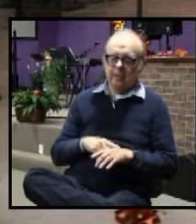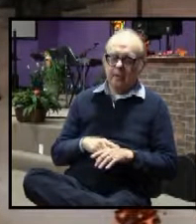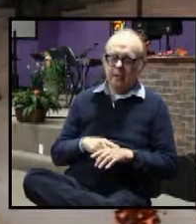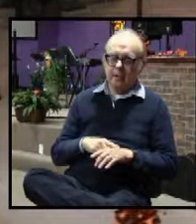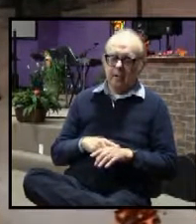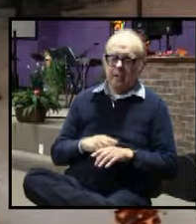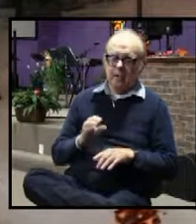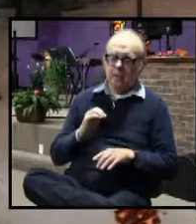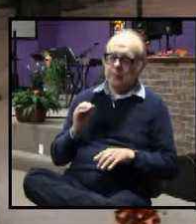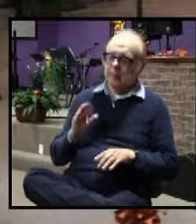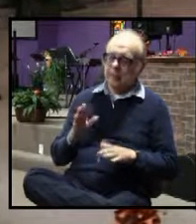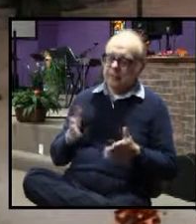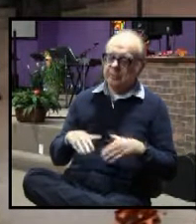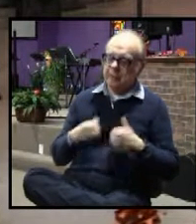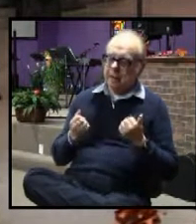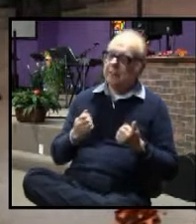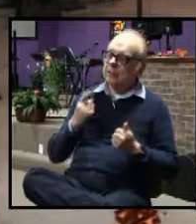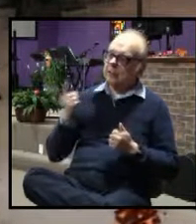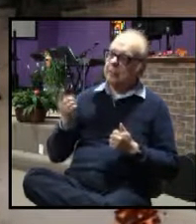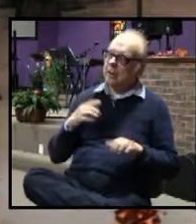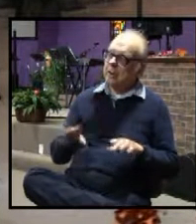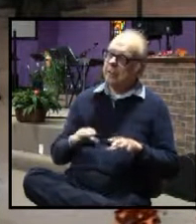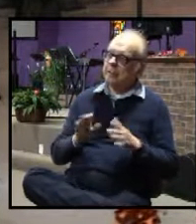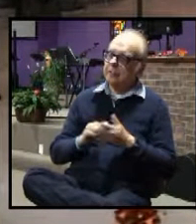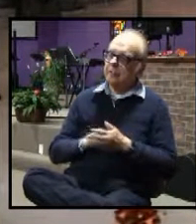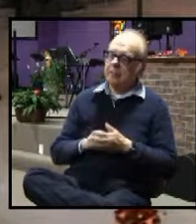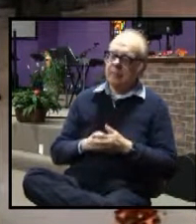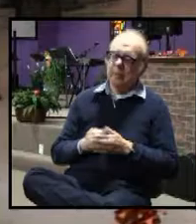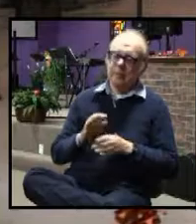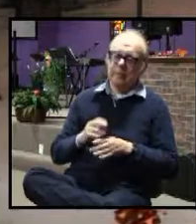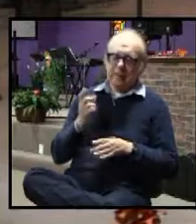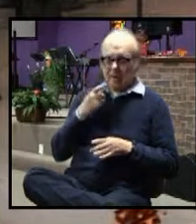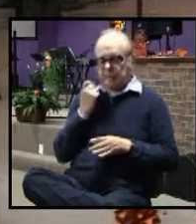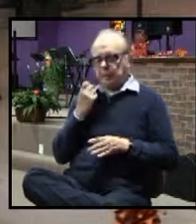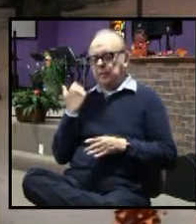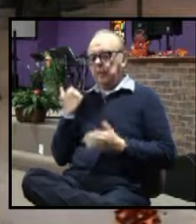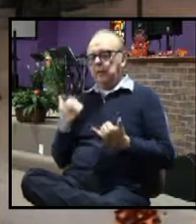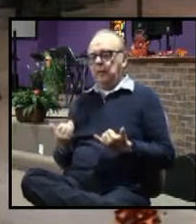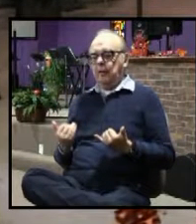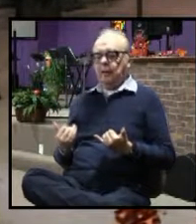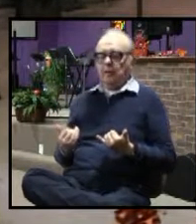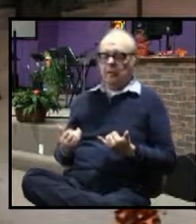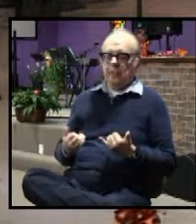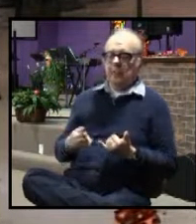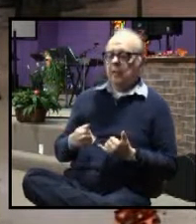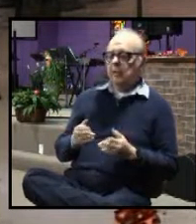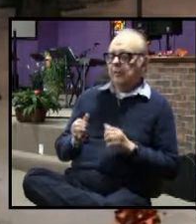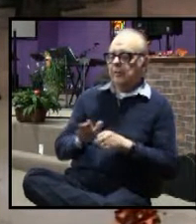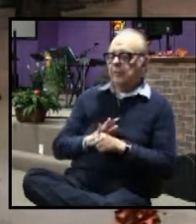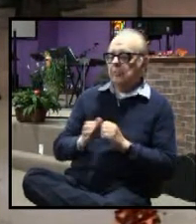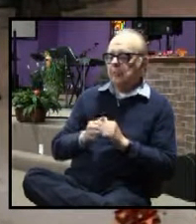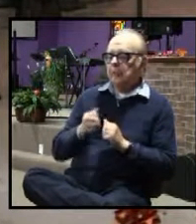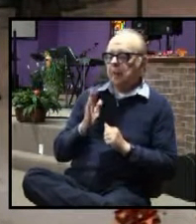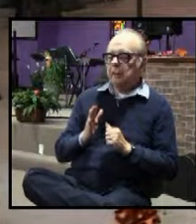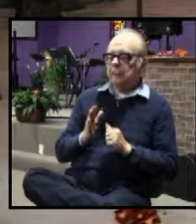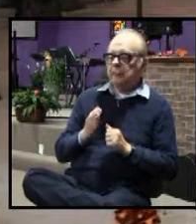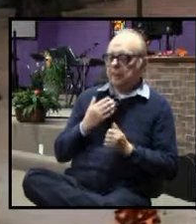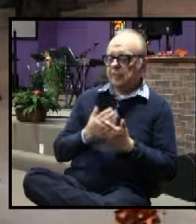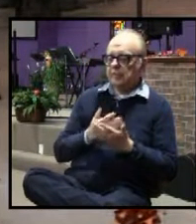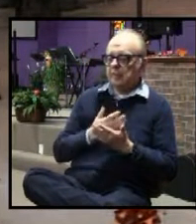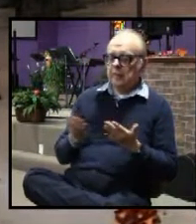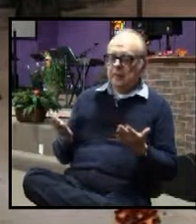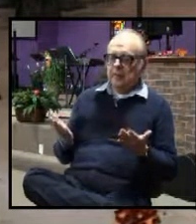but now I owe the rest of my life to you, and it's an honor to do that. I used to be addicted to drugs, but now I'm addicted to God's love, and that's